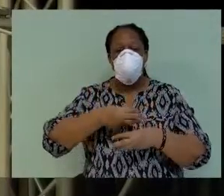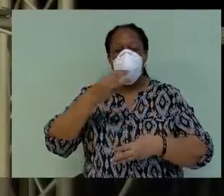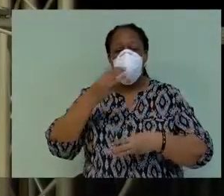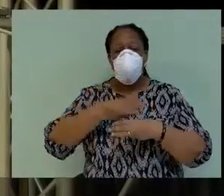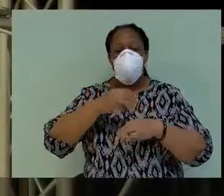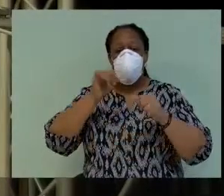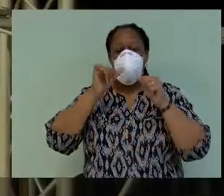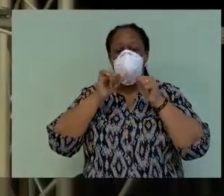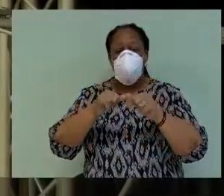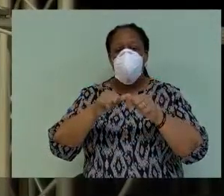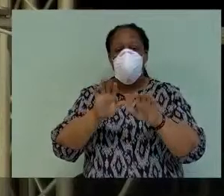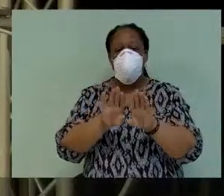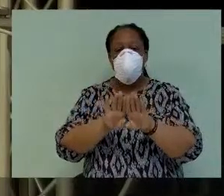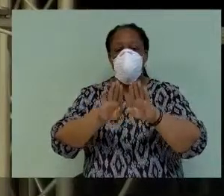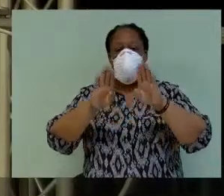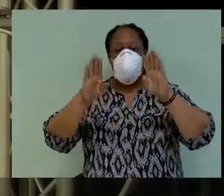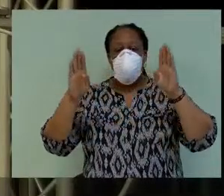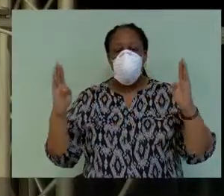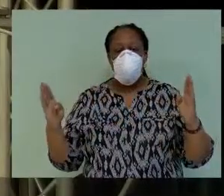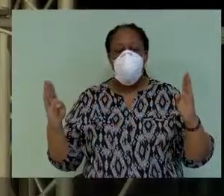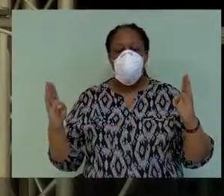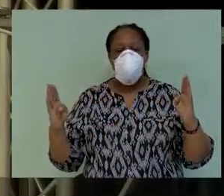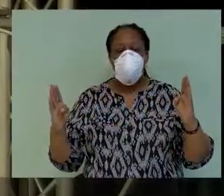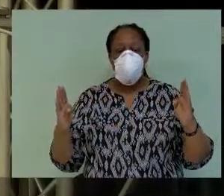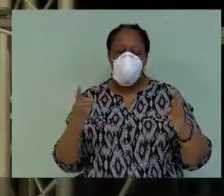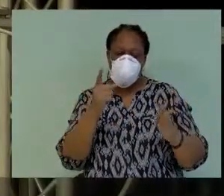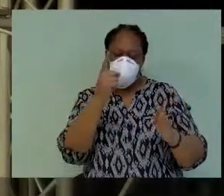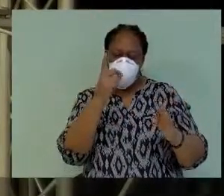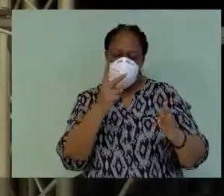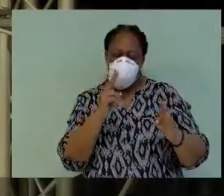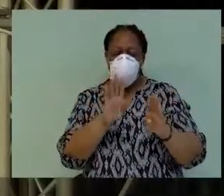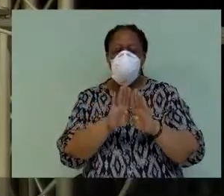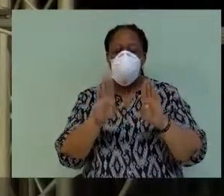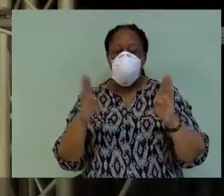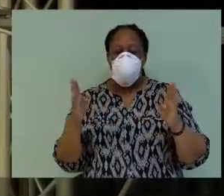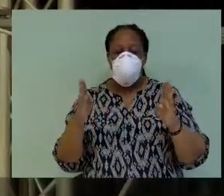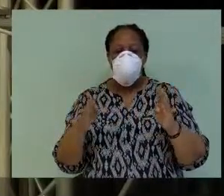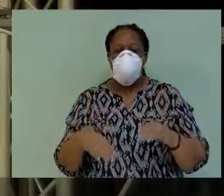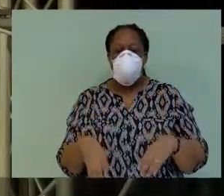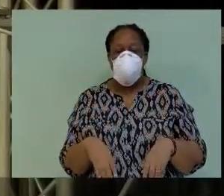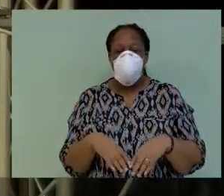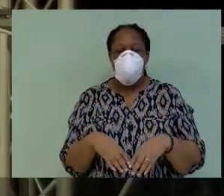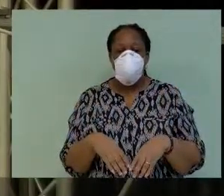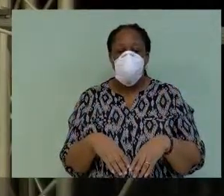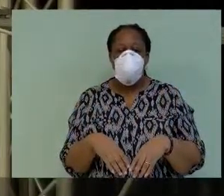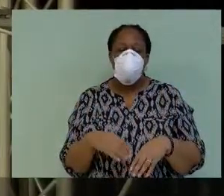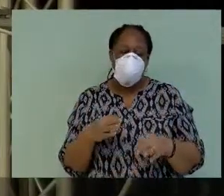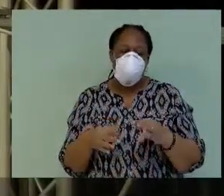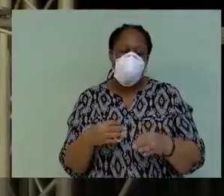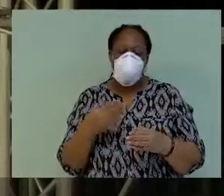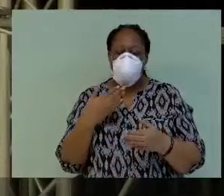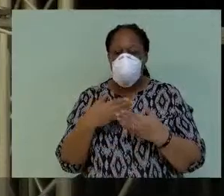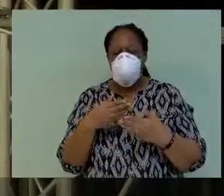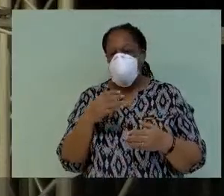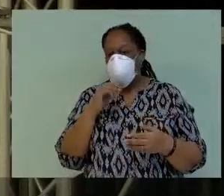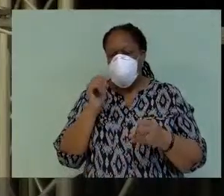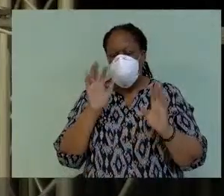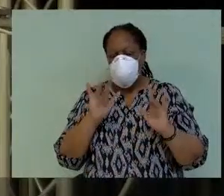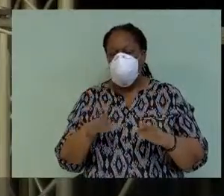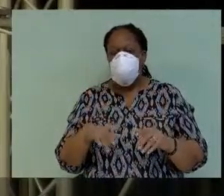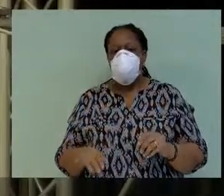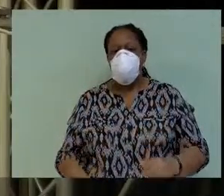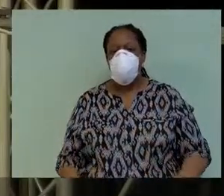shall remain open or partially open depending on weather conditions. And all persons